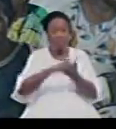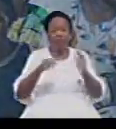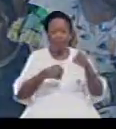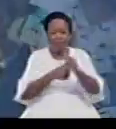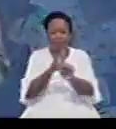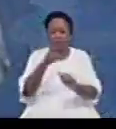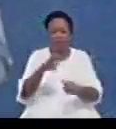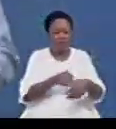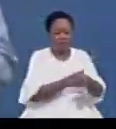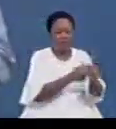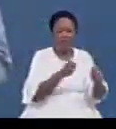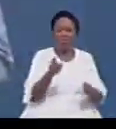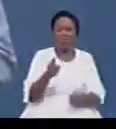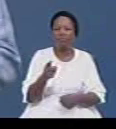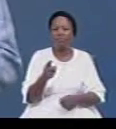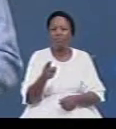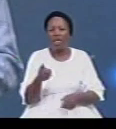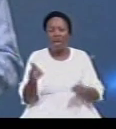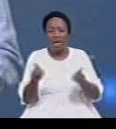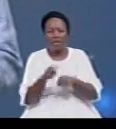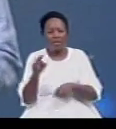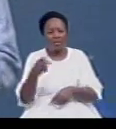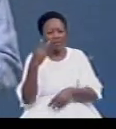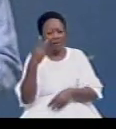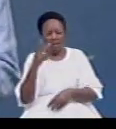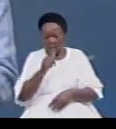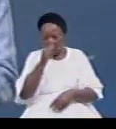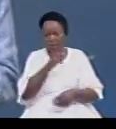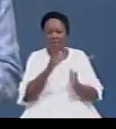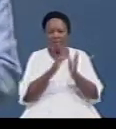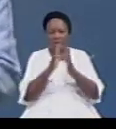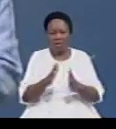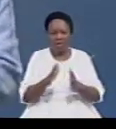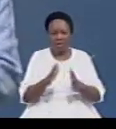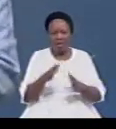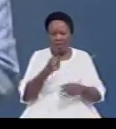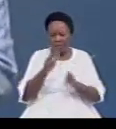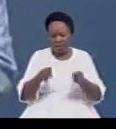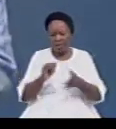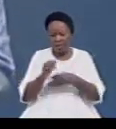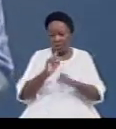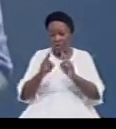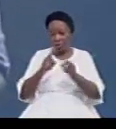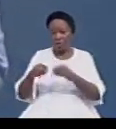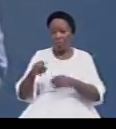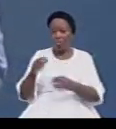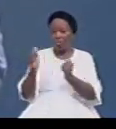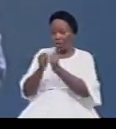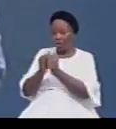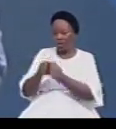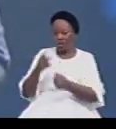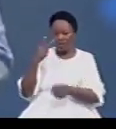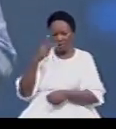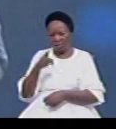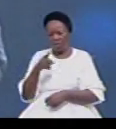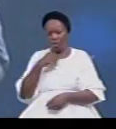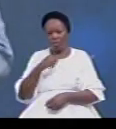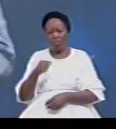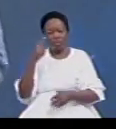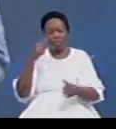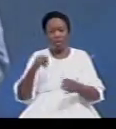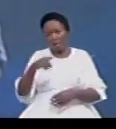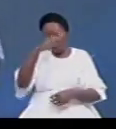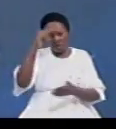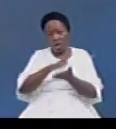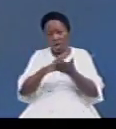following you. As you say, I'm a Christian, the fellow you are talking about, he sees your shadow. He sees